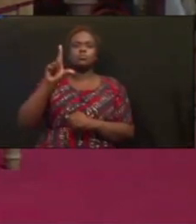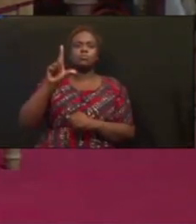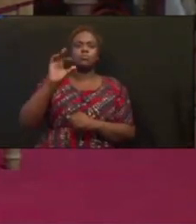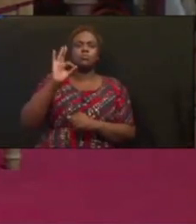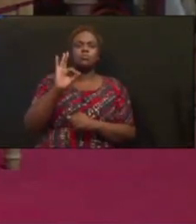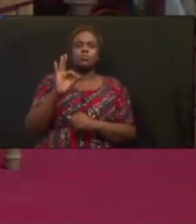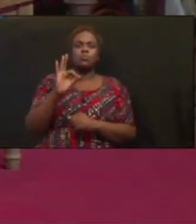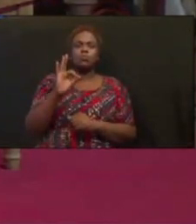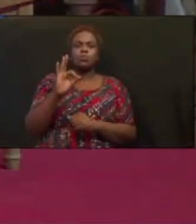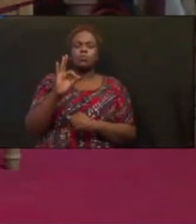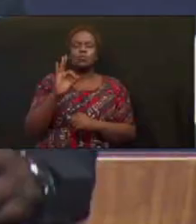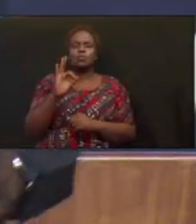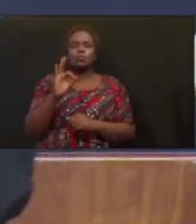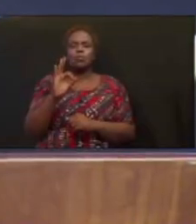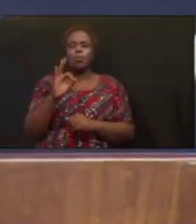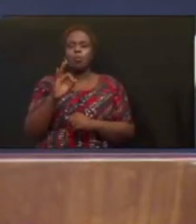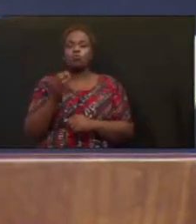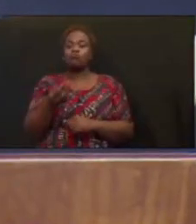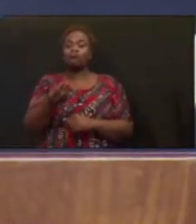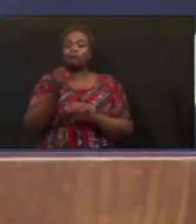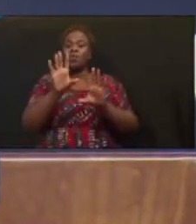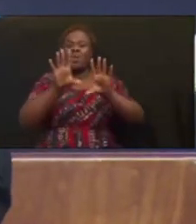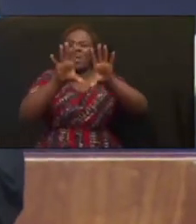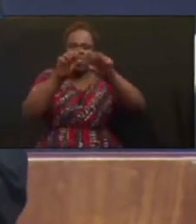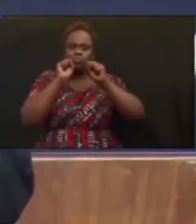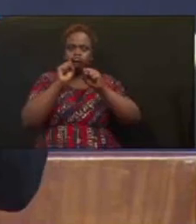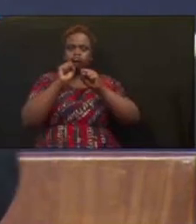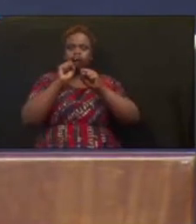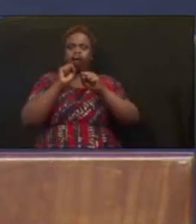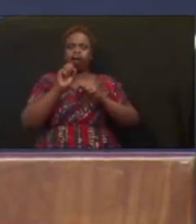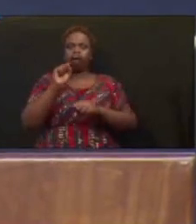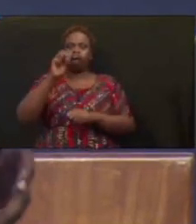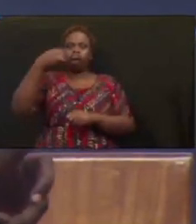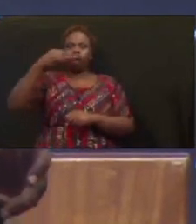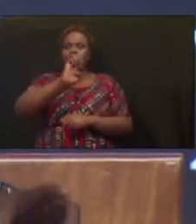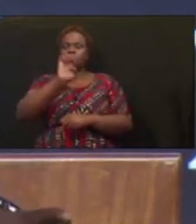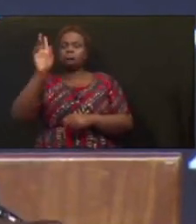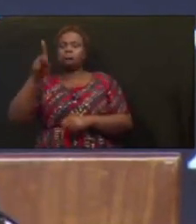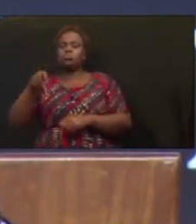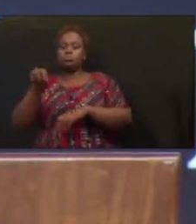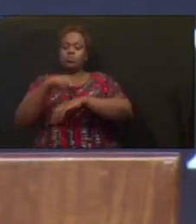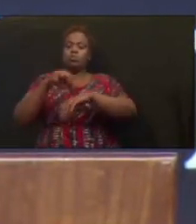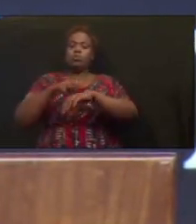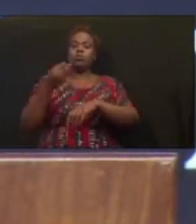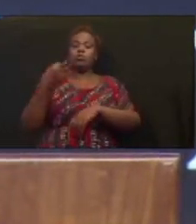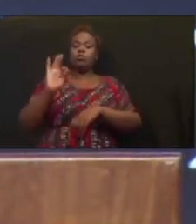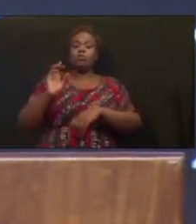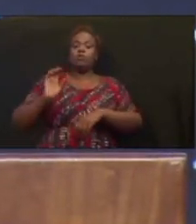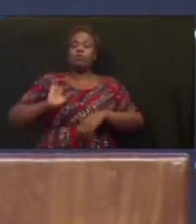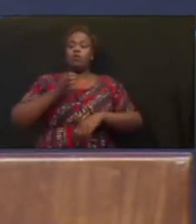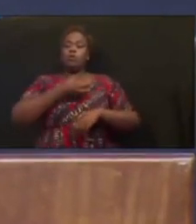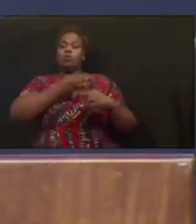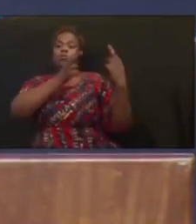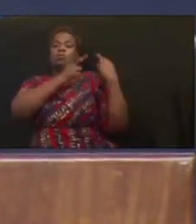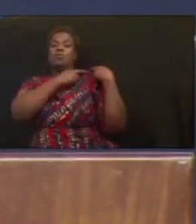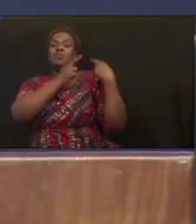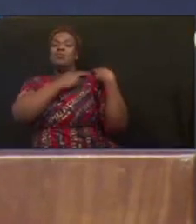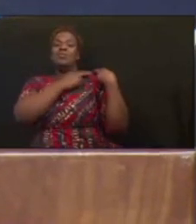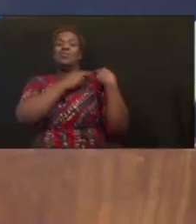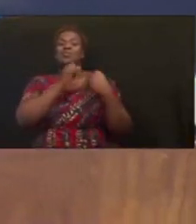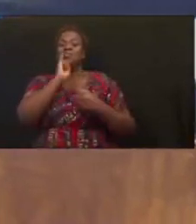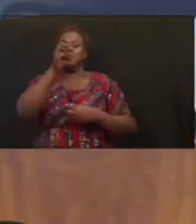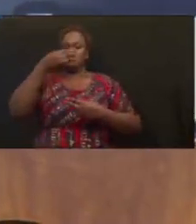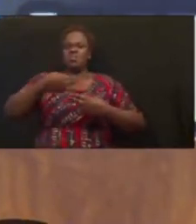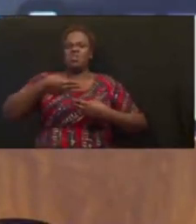befriend a sheep. It eats the sheep. The nature of your assignment is highly wisdom